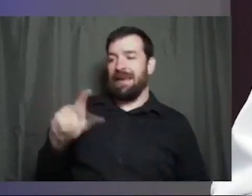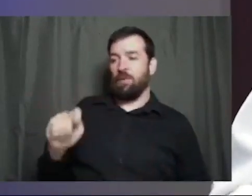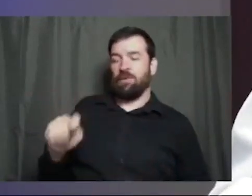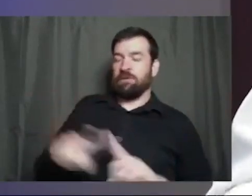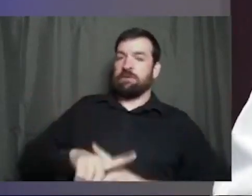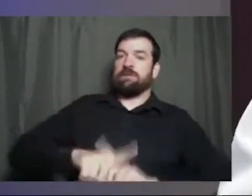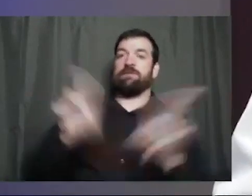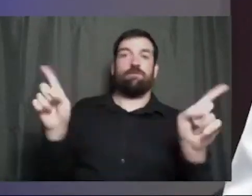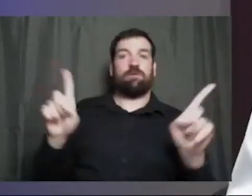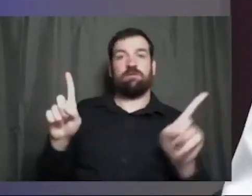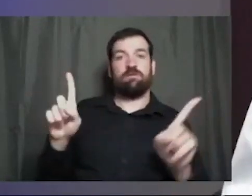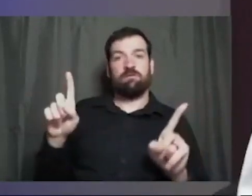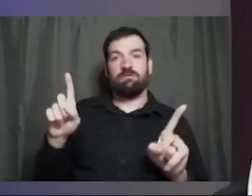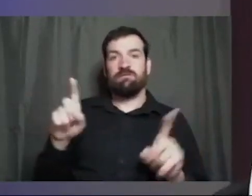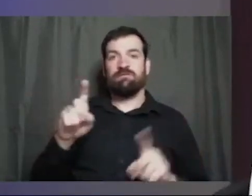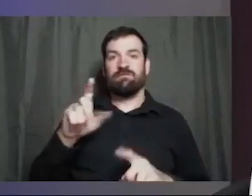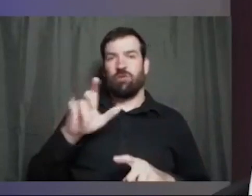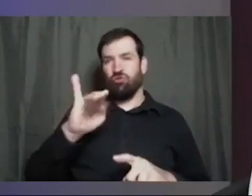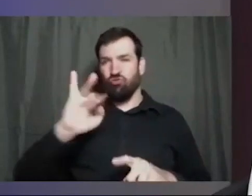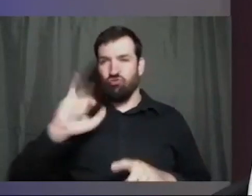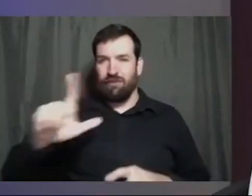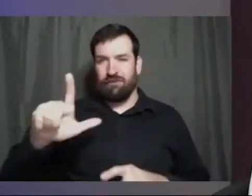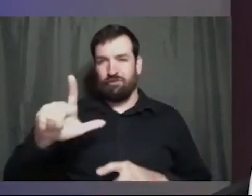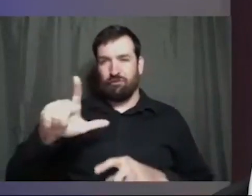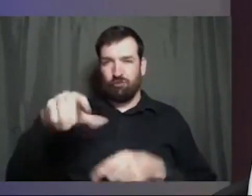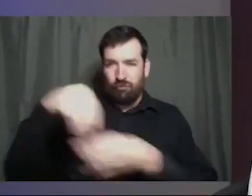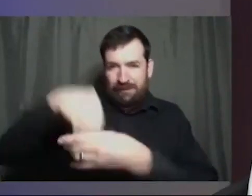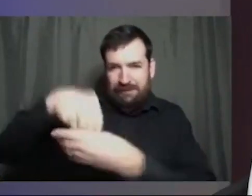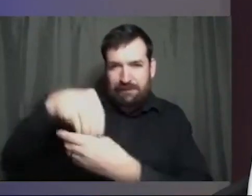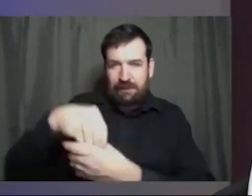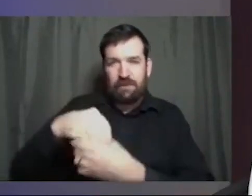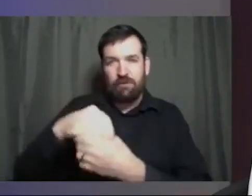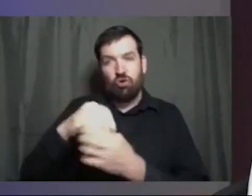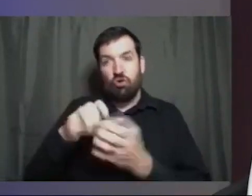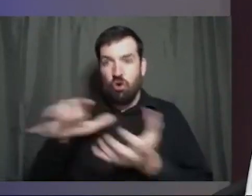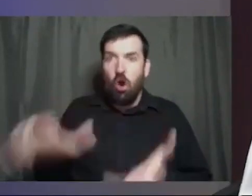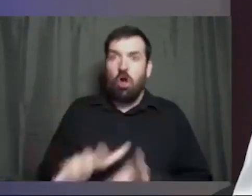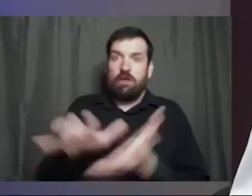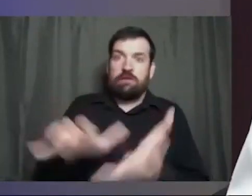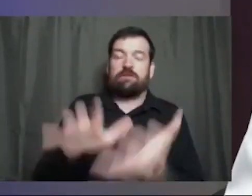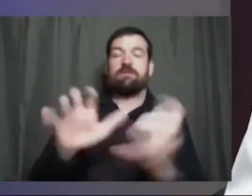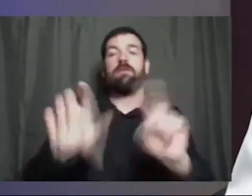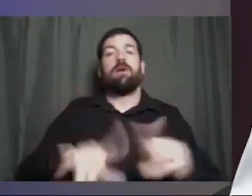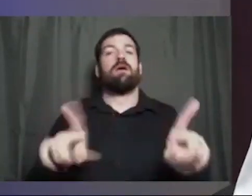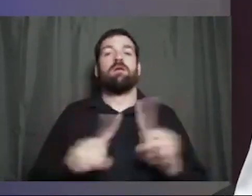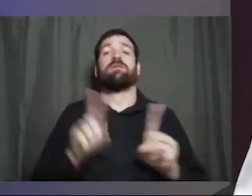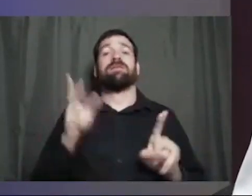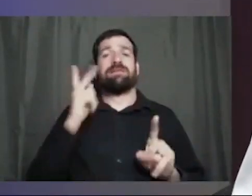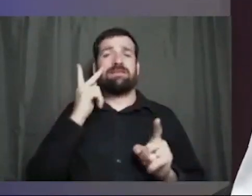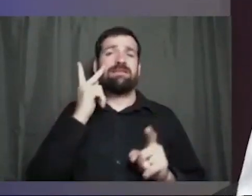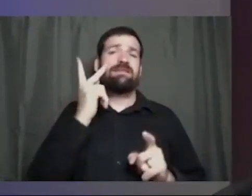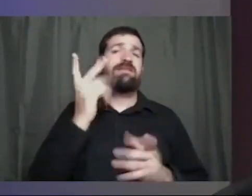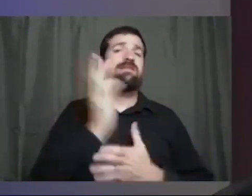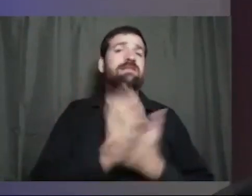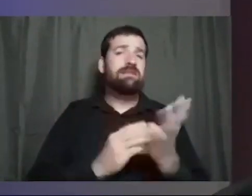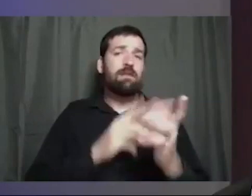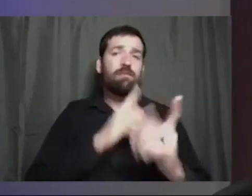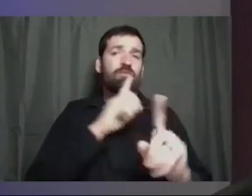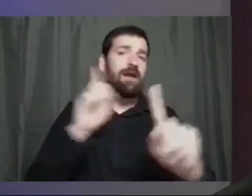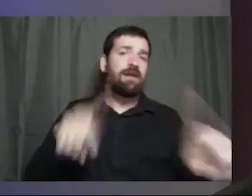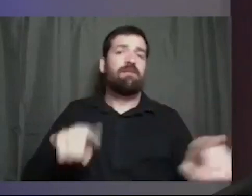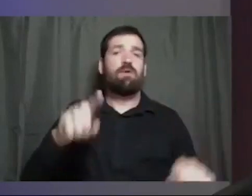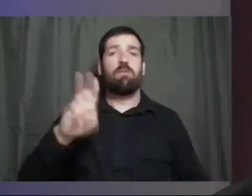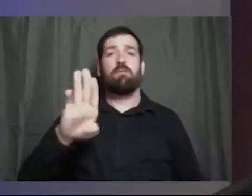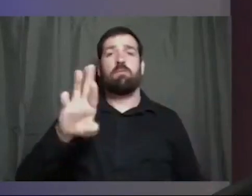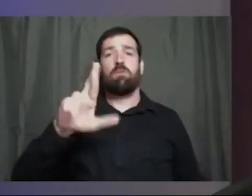crystal deposition that kind of drives that inflammation. But we have seen kind of some reactive bursitis around the